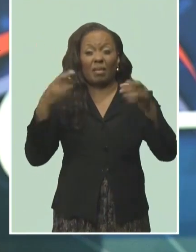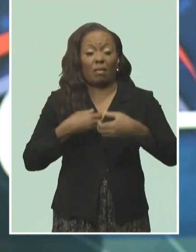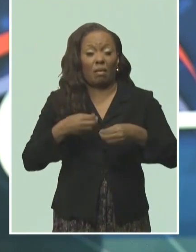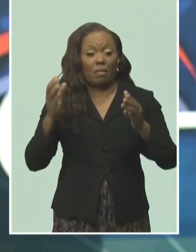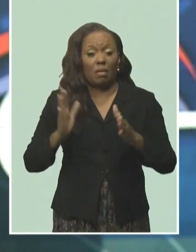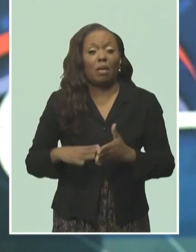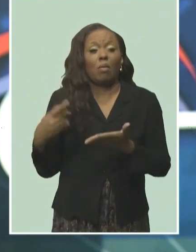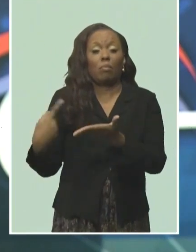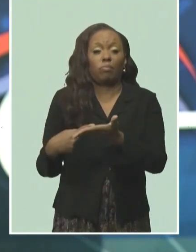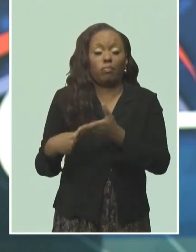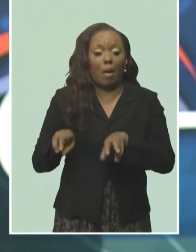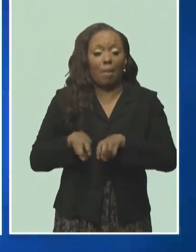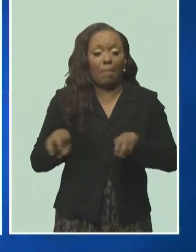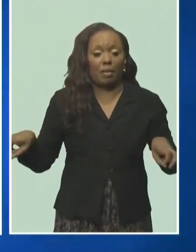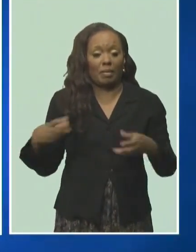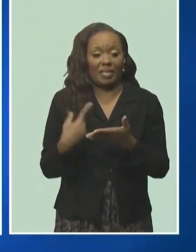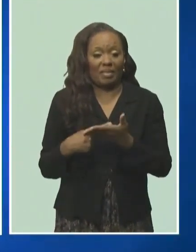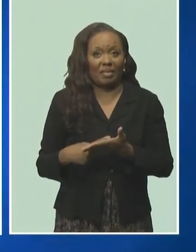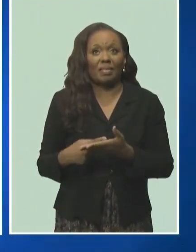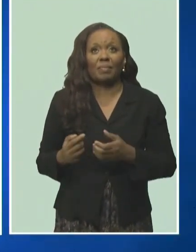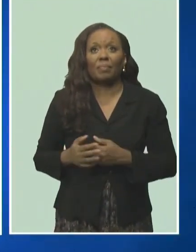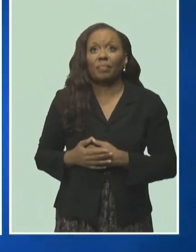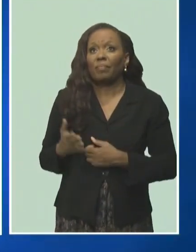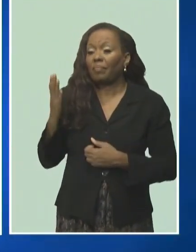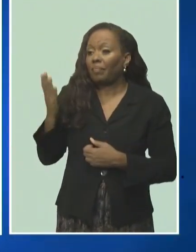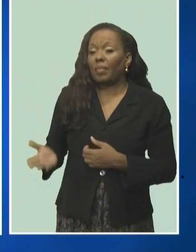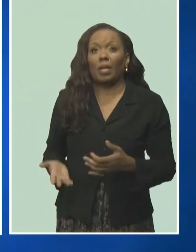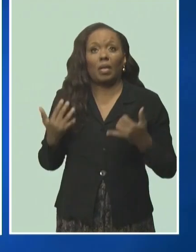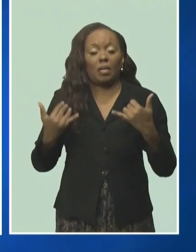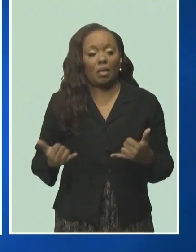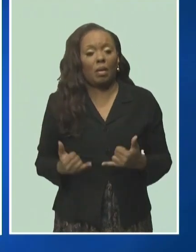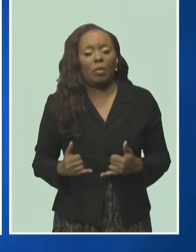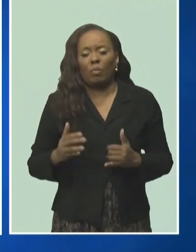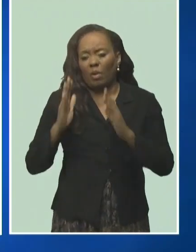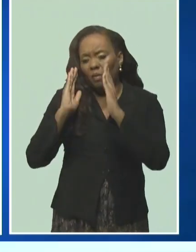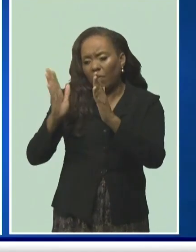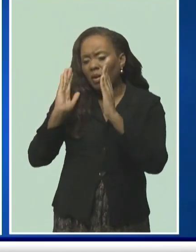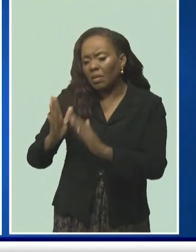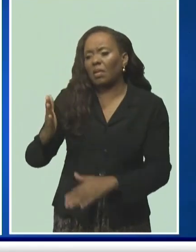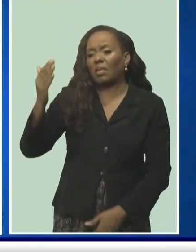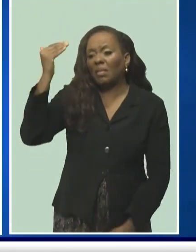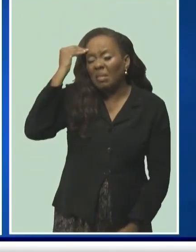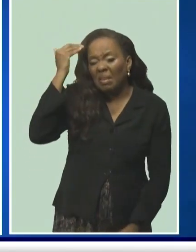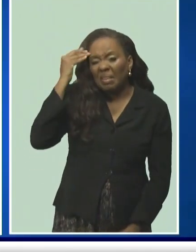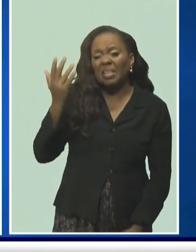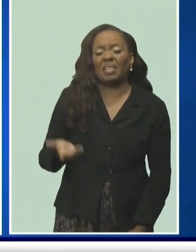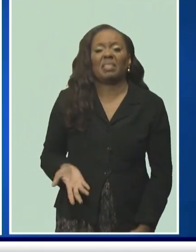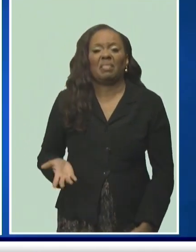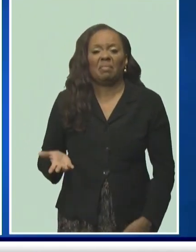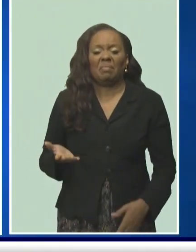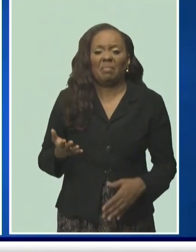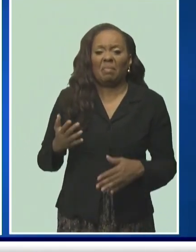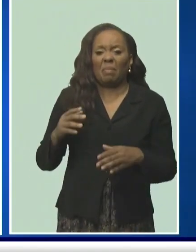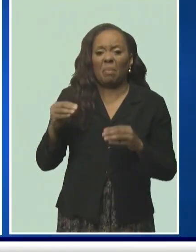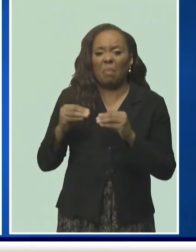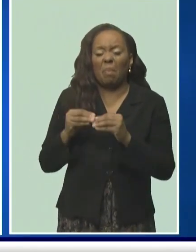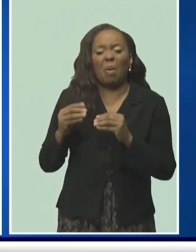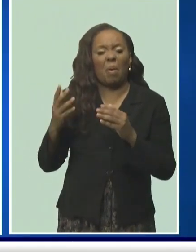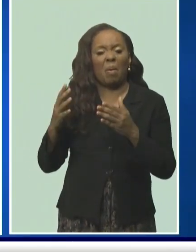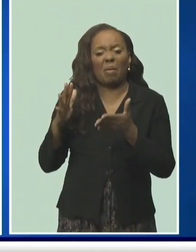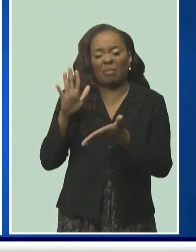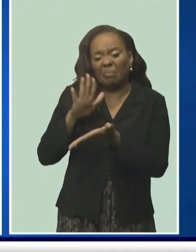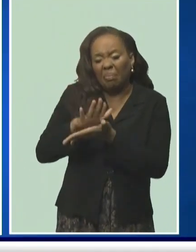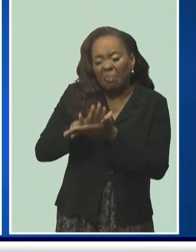screening. Right now we focus on the knowledge and the comprehension and the application. Sometimes we do a bit of analysis